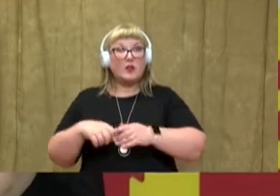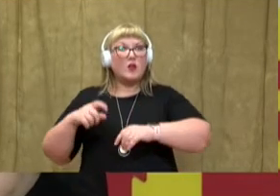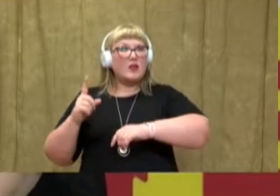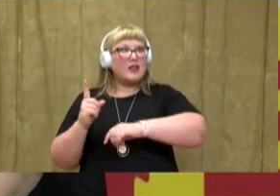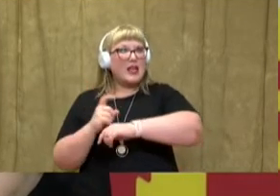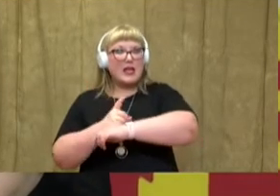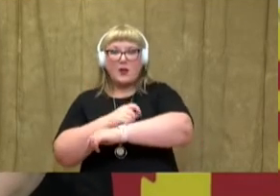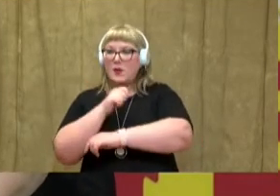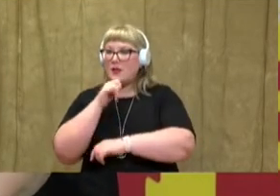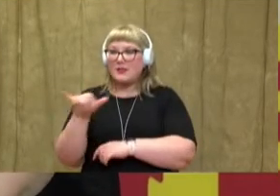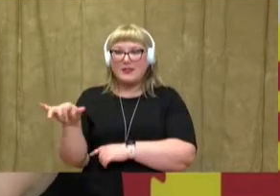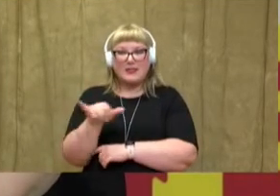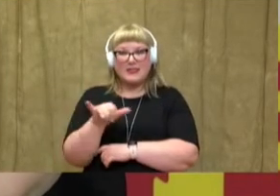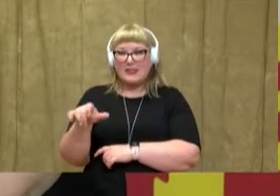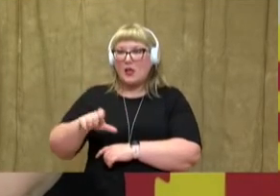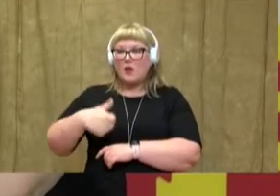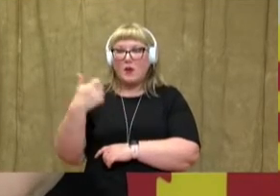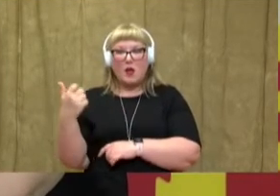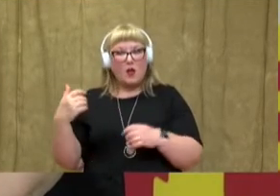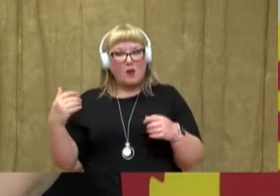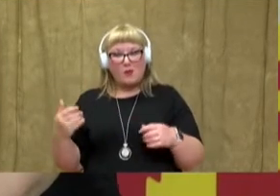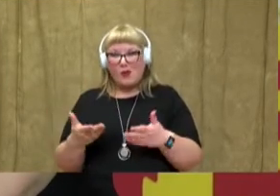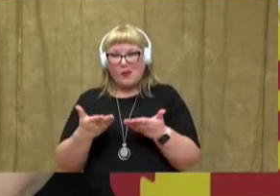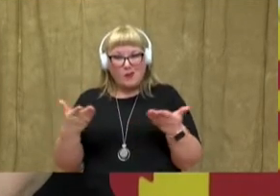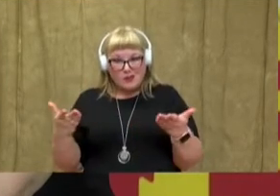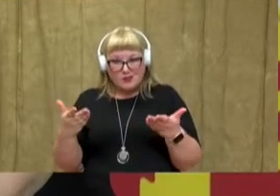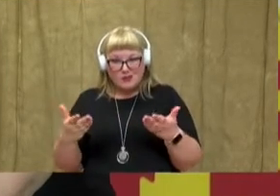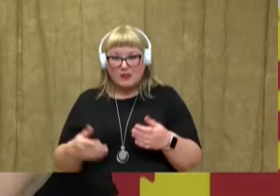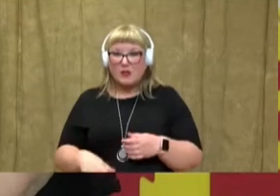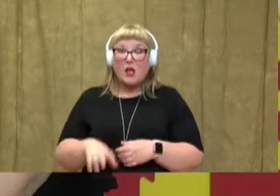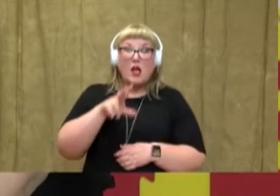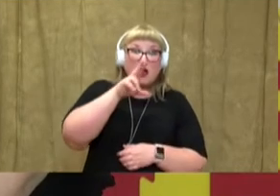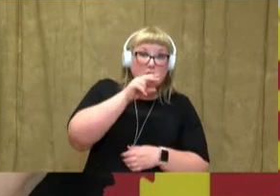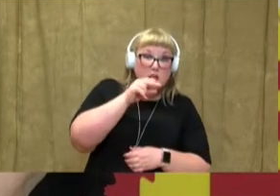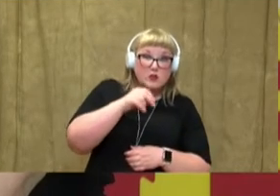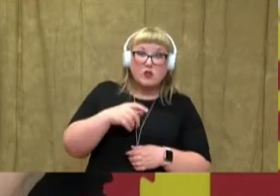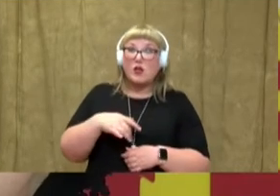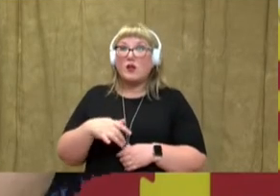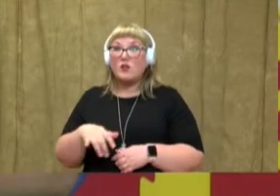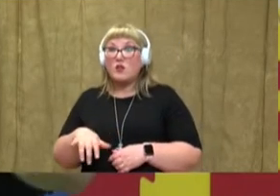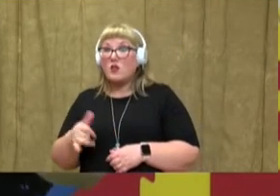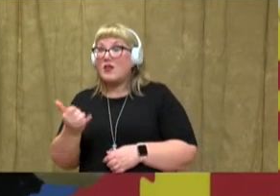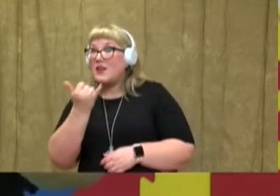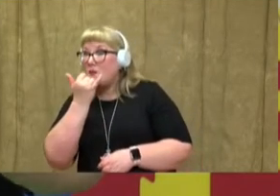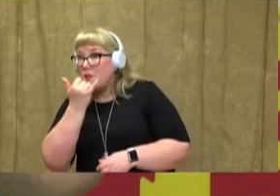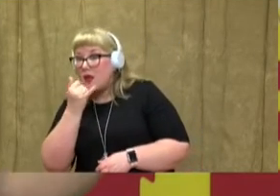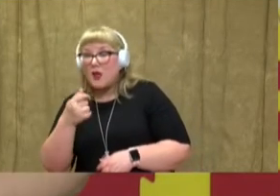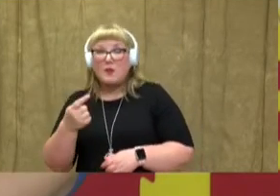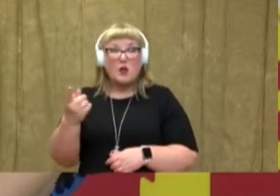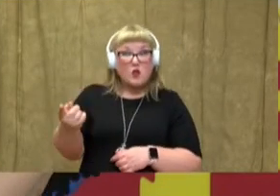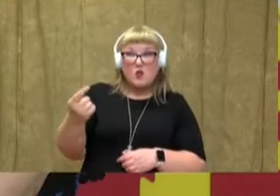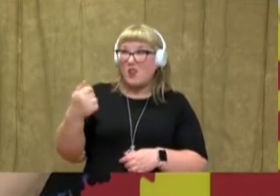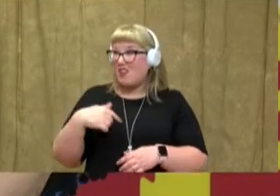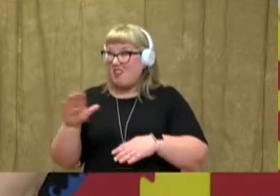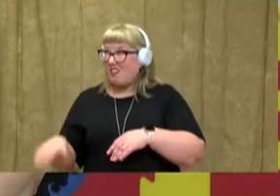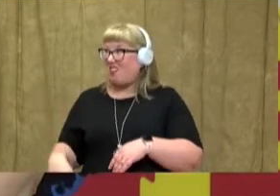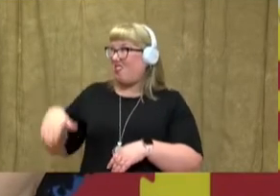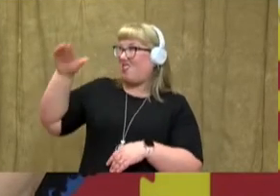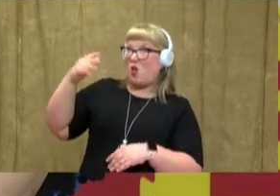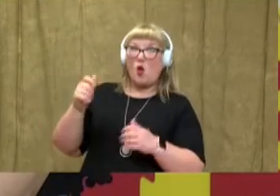Caterpillars aren't like other folks. As ducks and hippopotamuses and you and I get older, we get bigger.